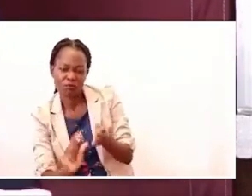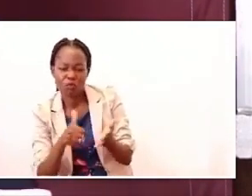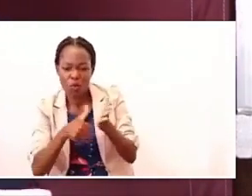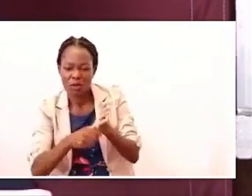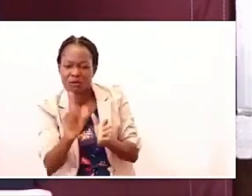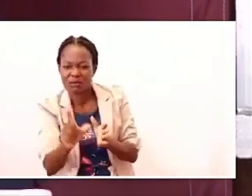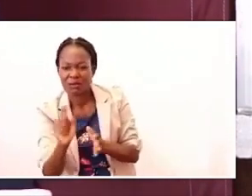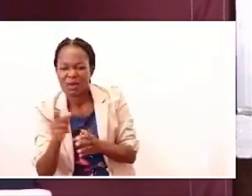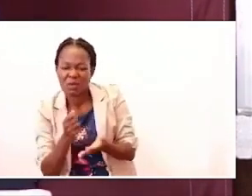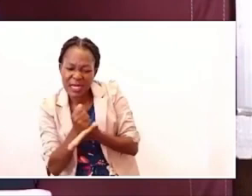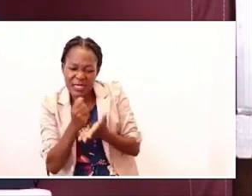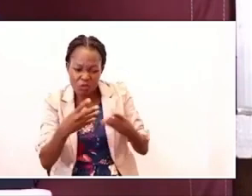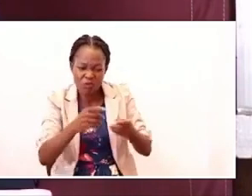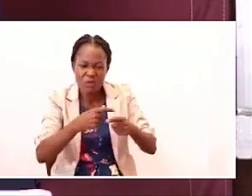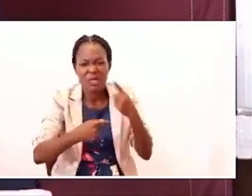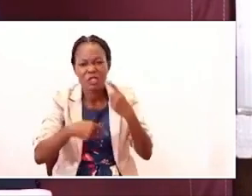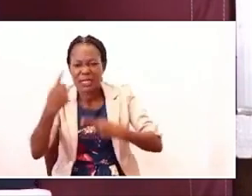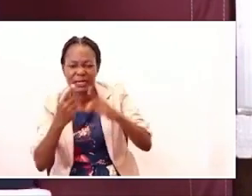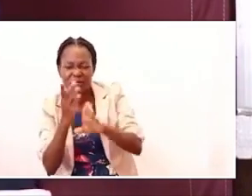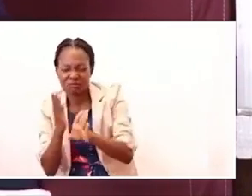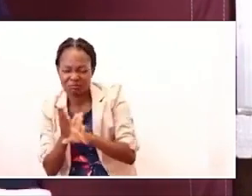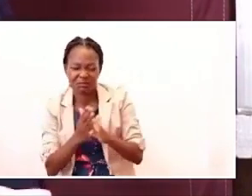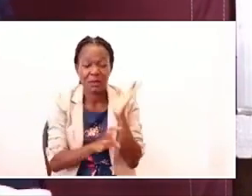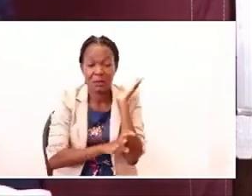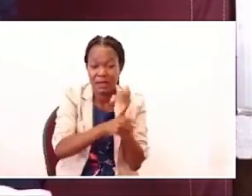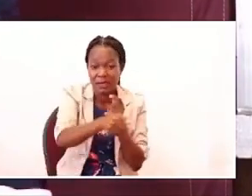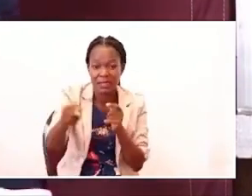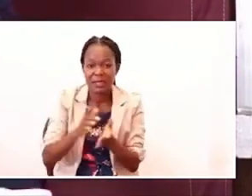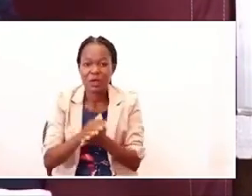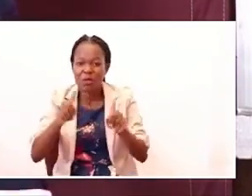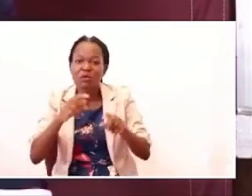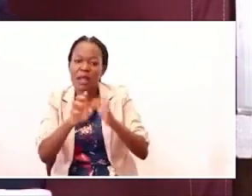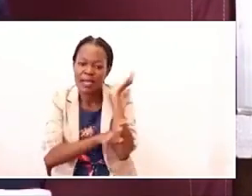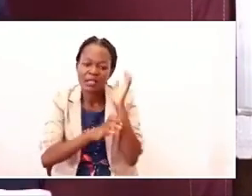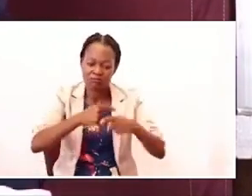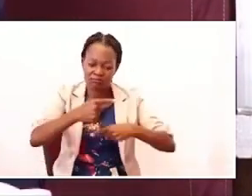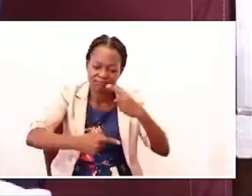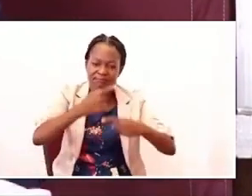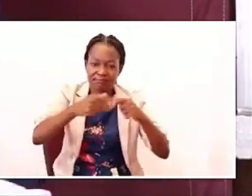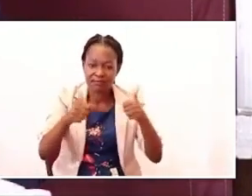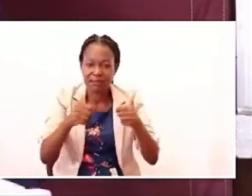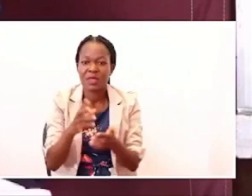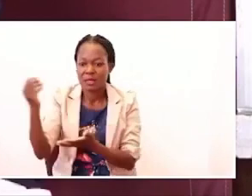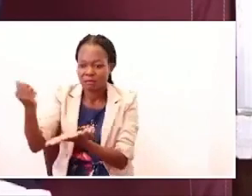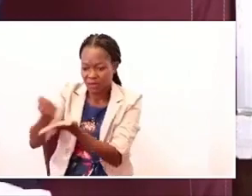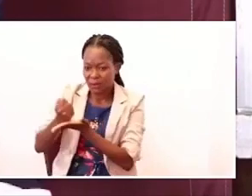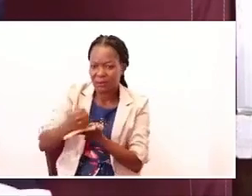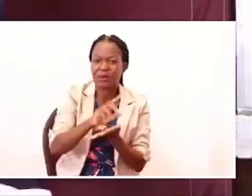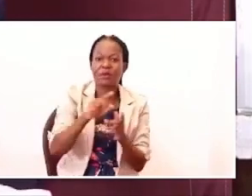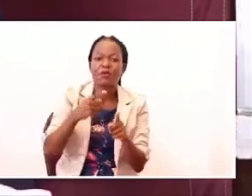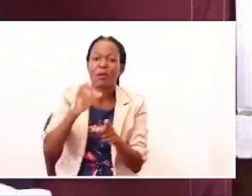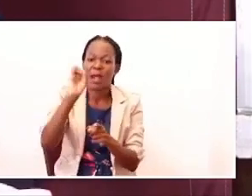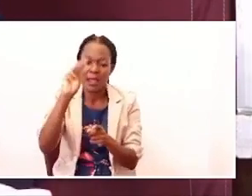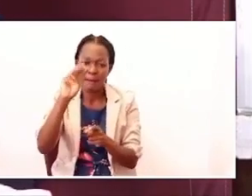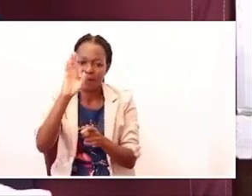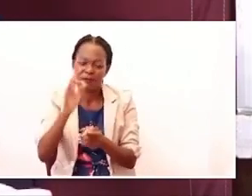payment challenges, and the need for surveillance as a result of providing that kind of assistance. The